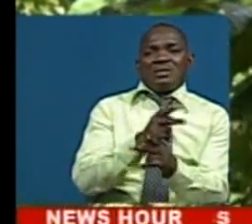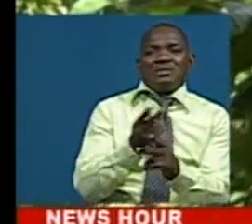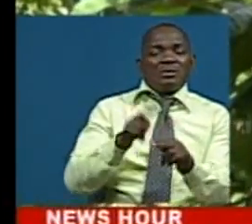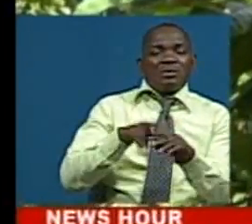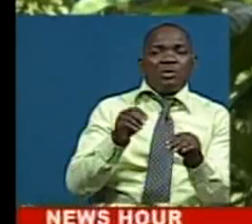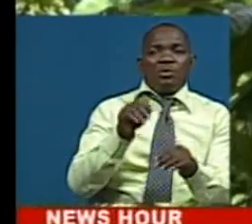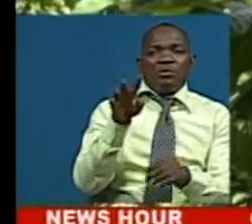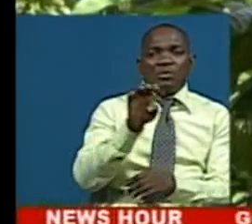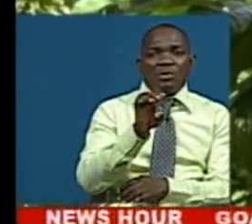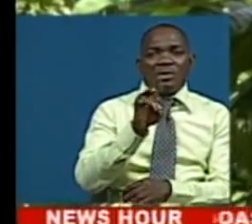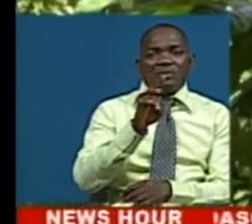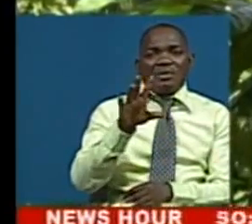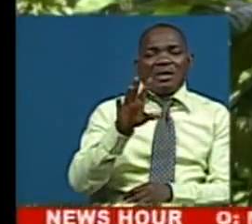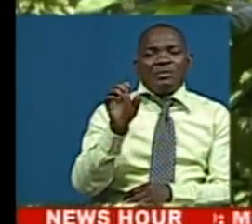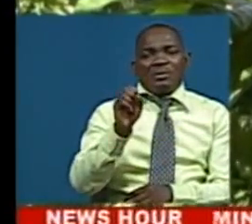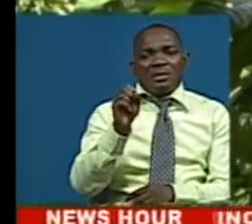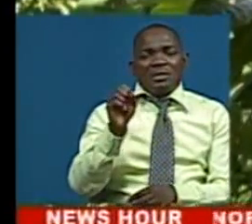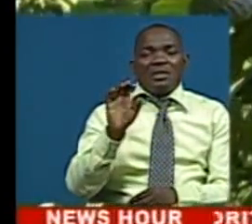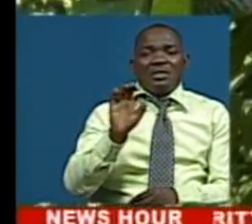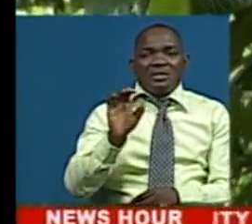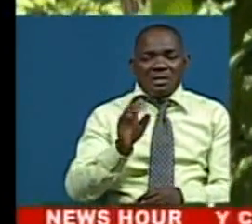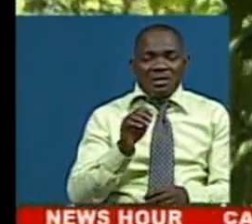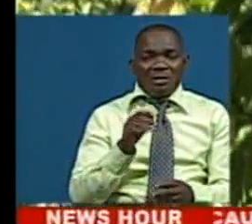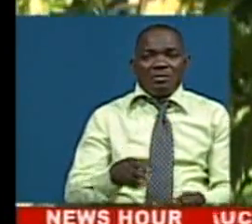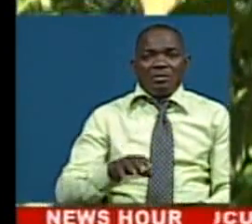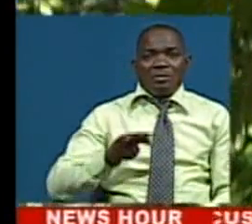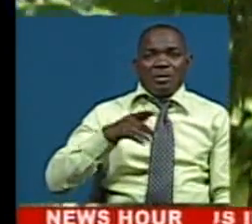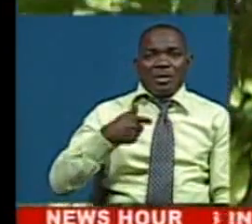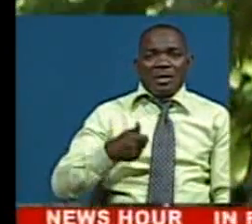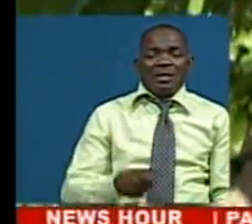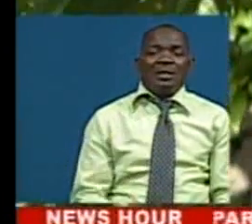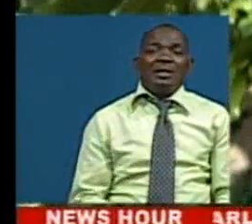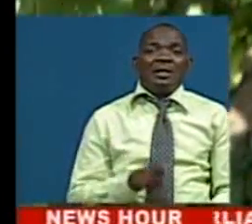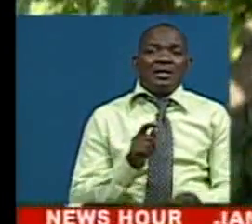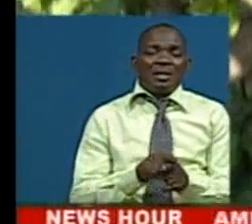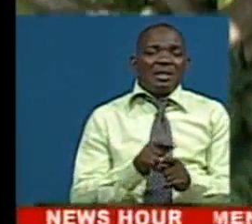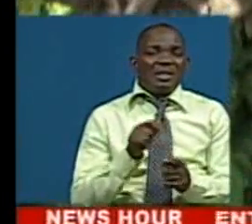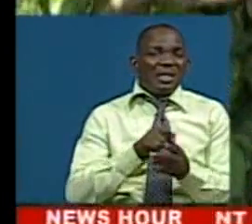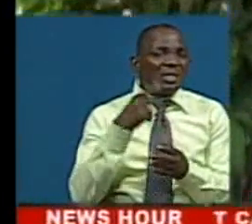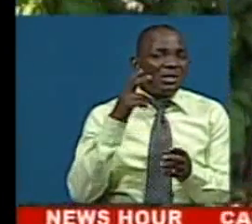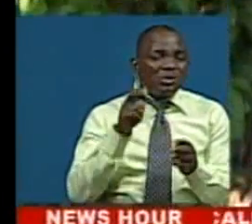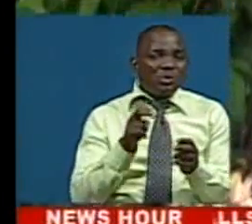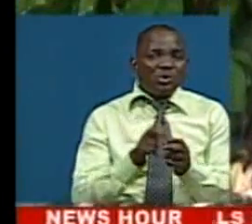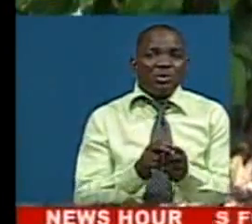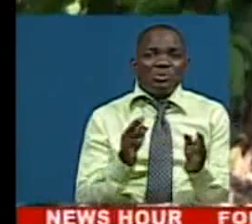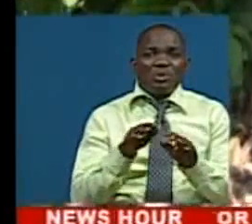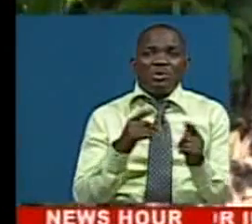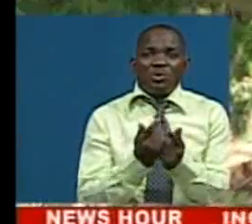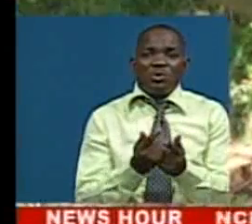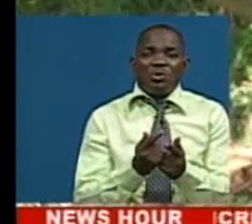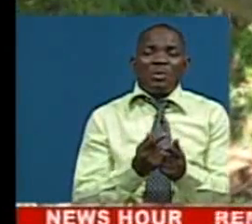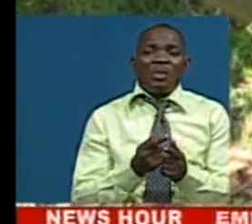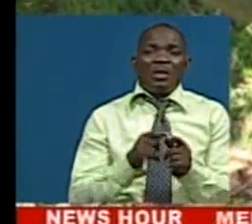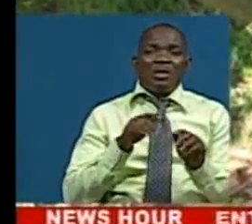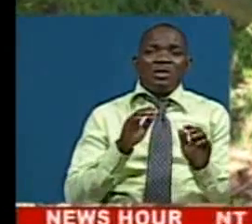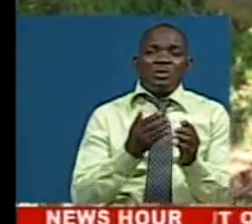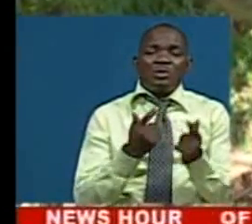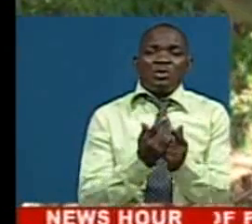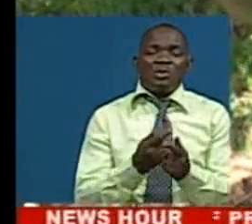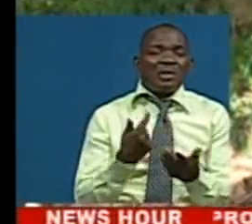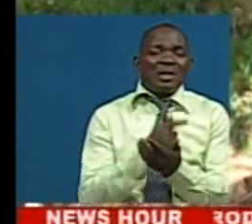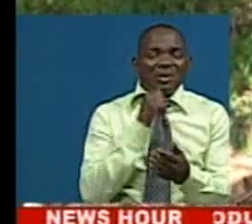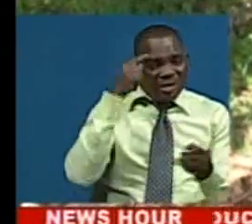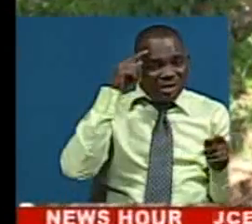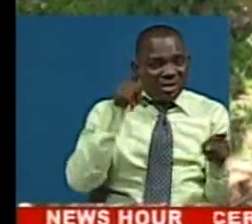at 475 Ghana cedis per bag. This obviously did not go down well with majority of cocoa farmers in the